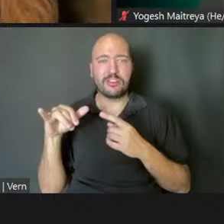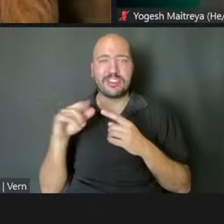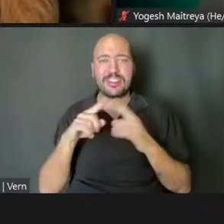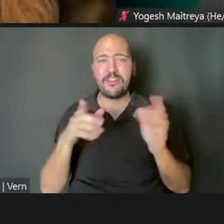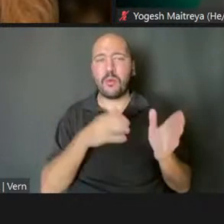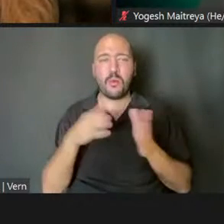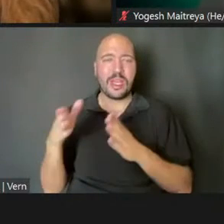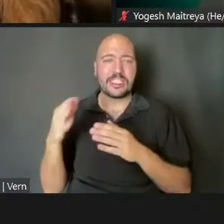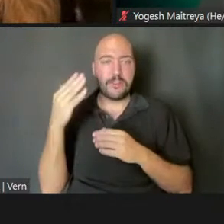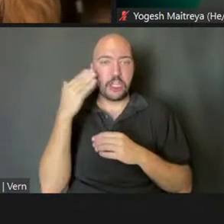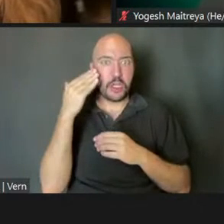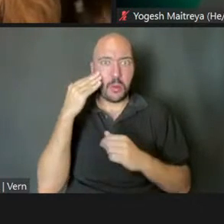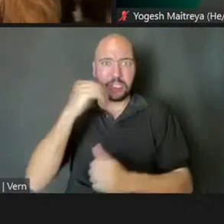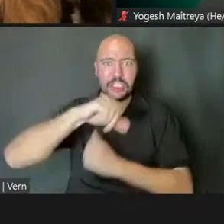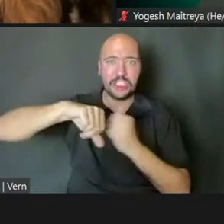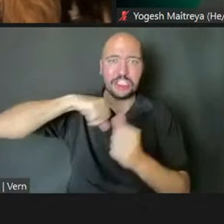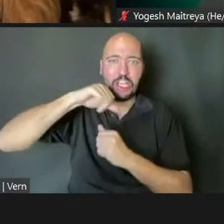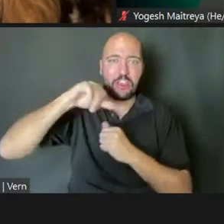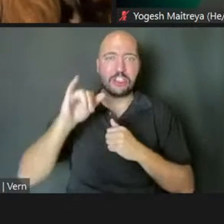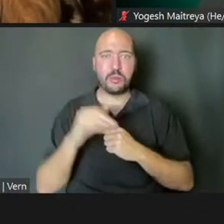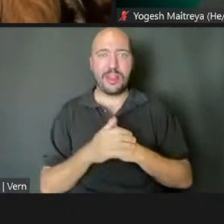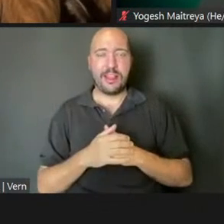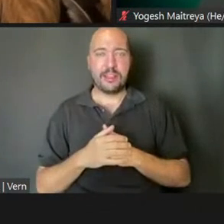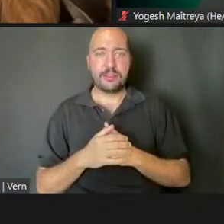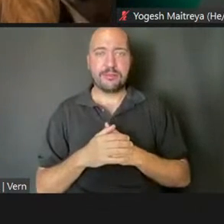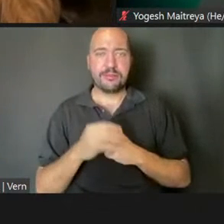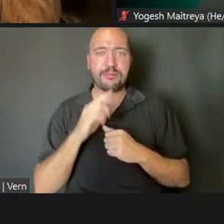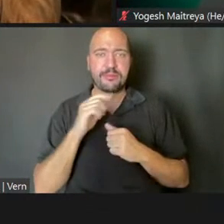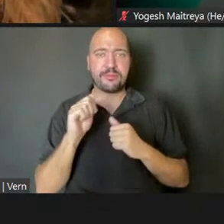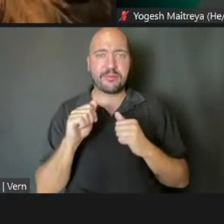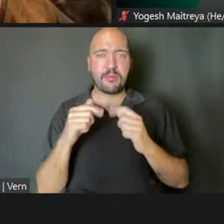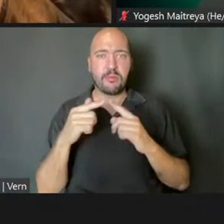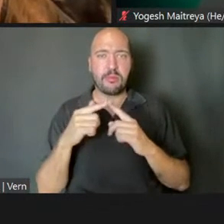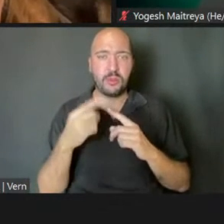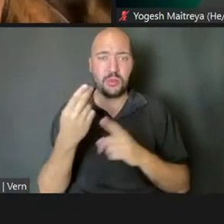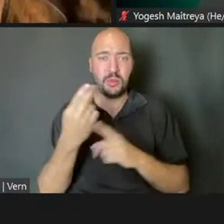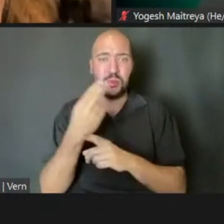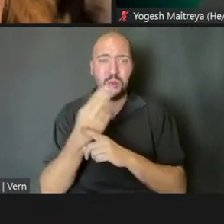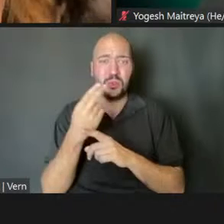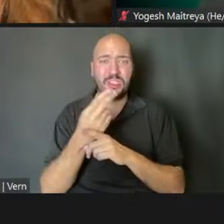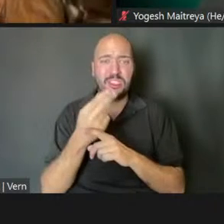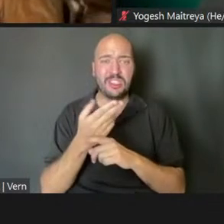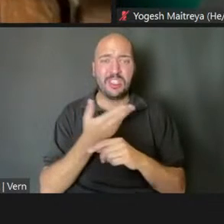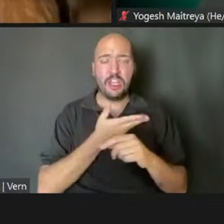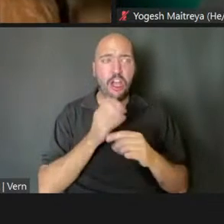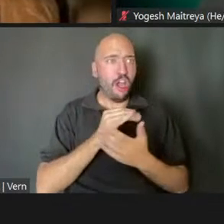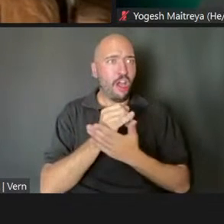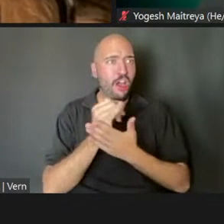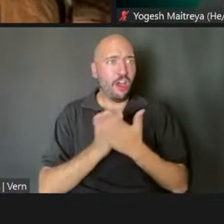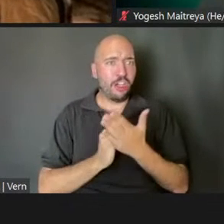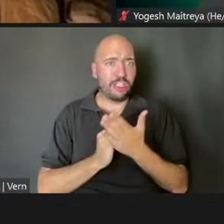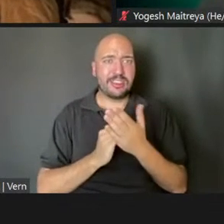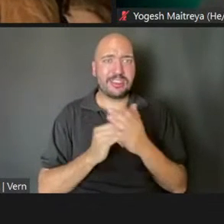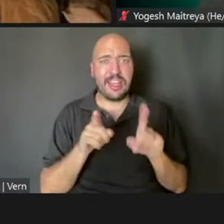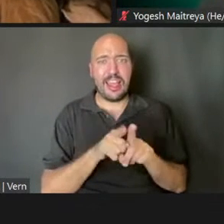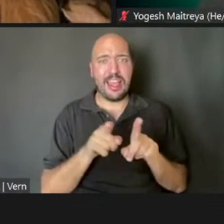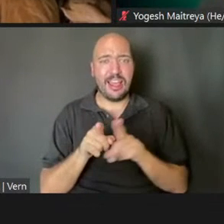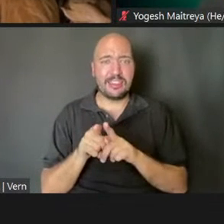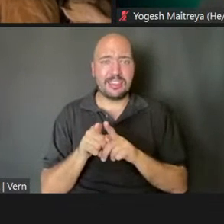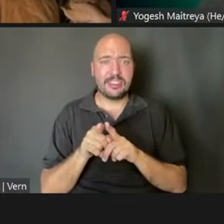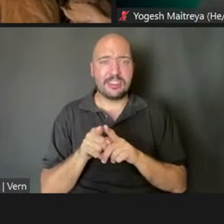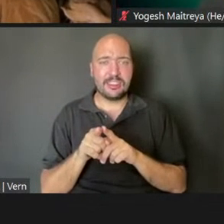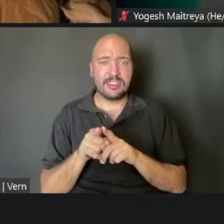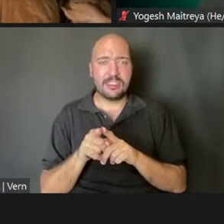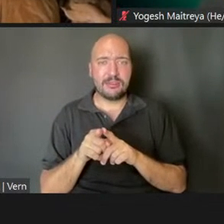of knowing one another, and being able to use our art as